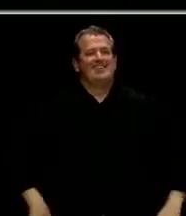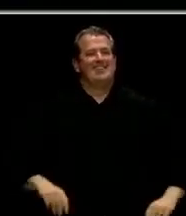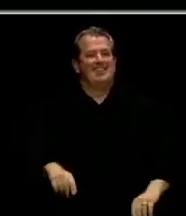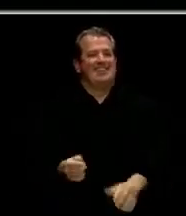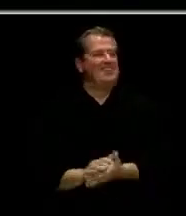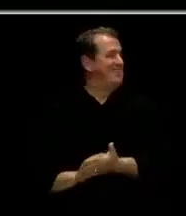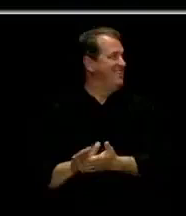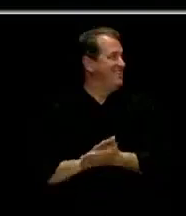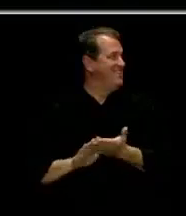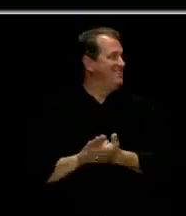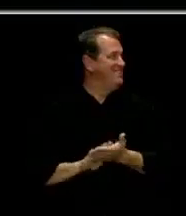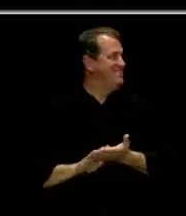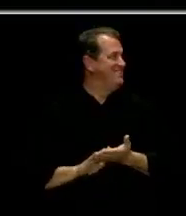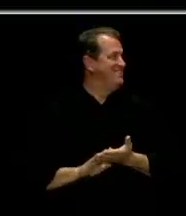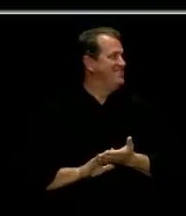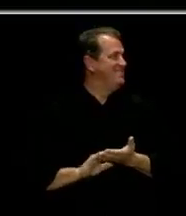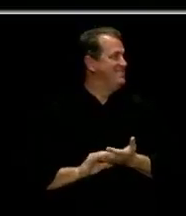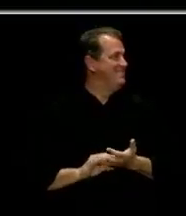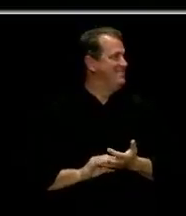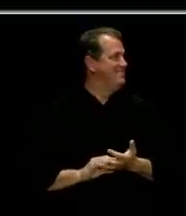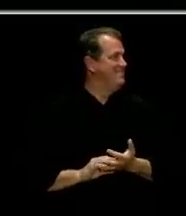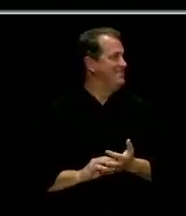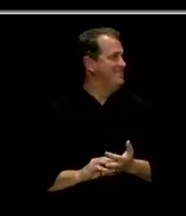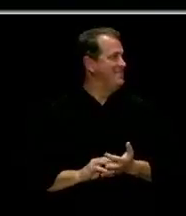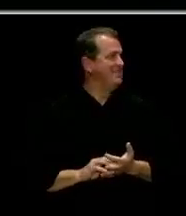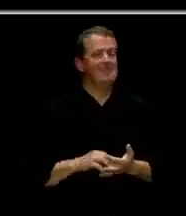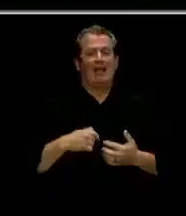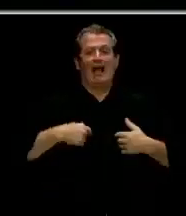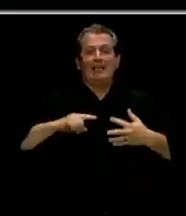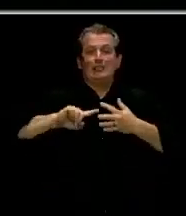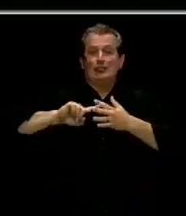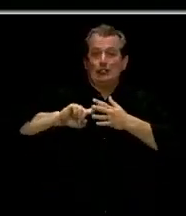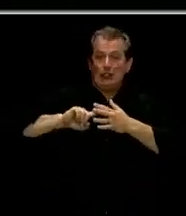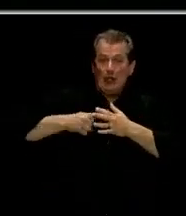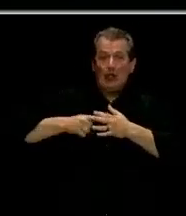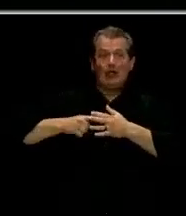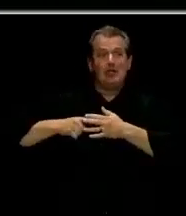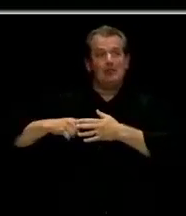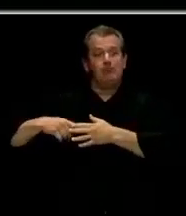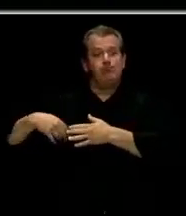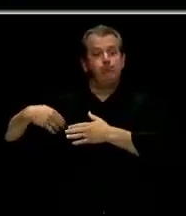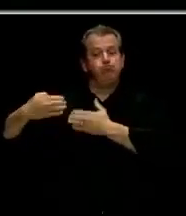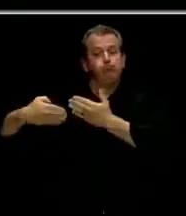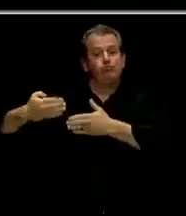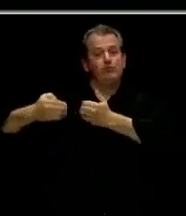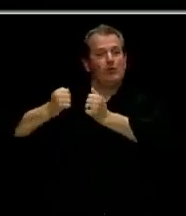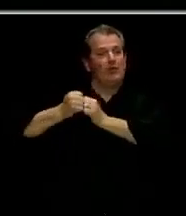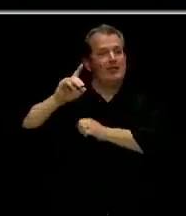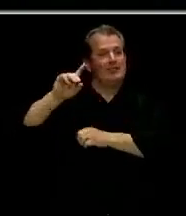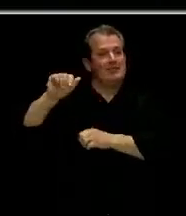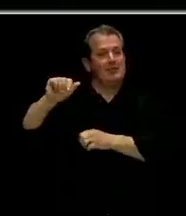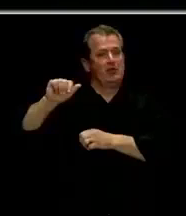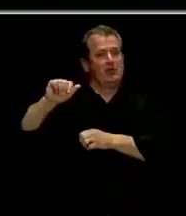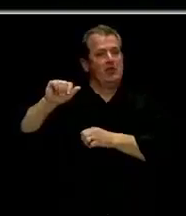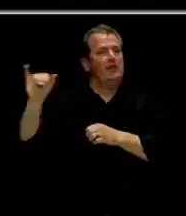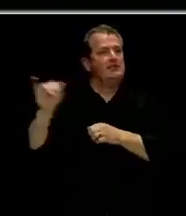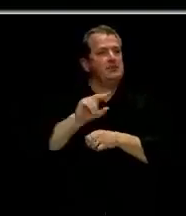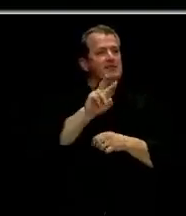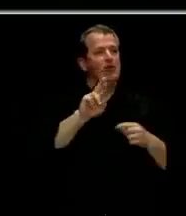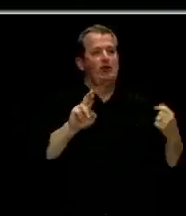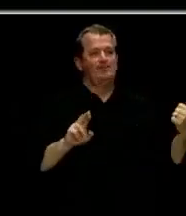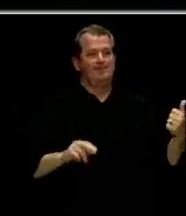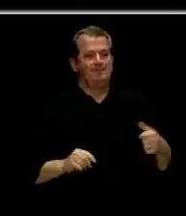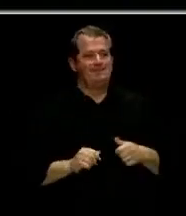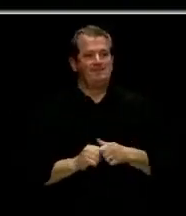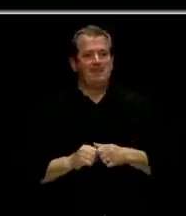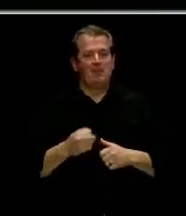Back at it. So I began my journey with disability like VR did.